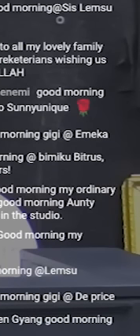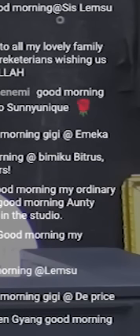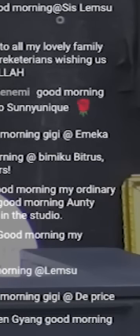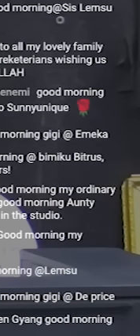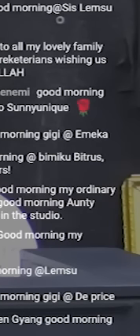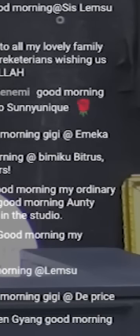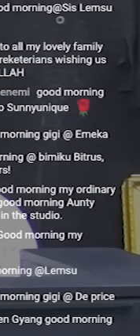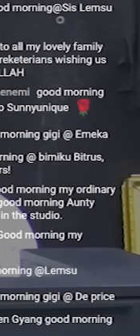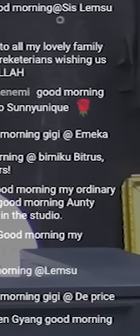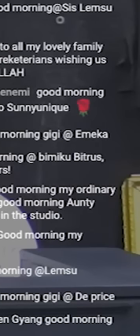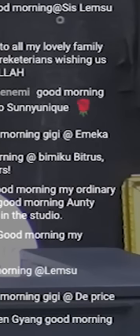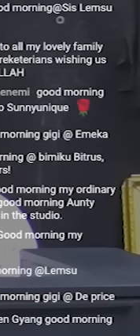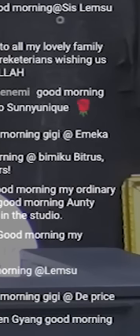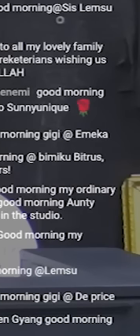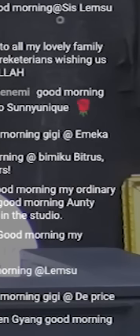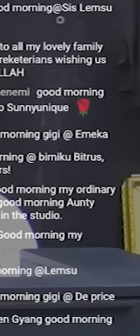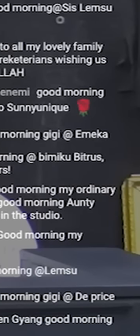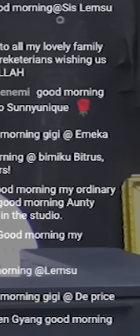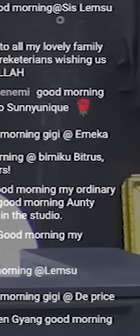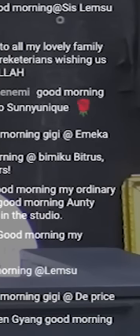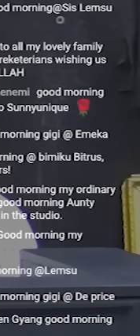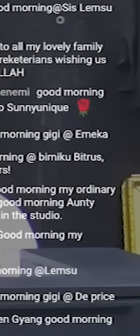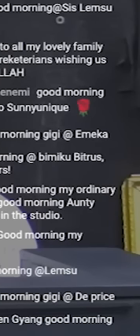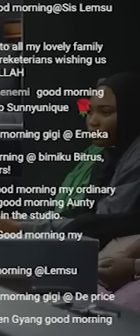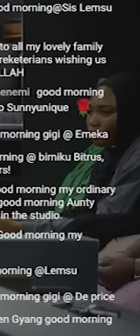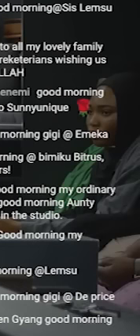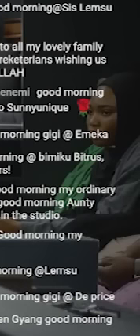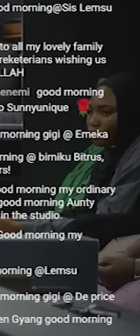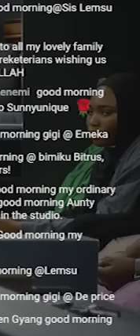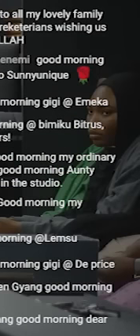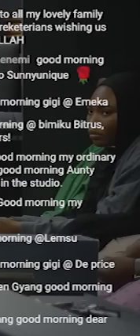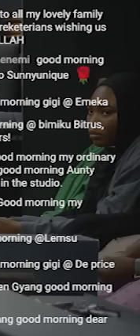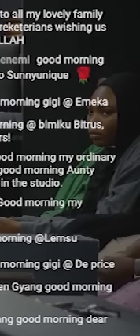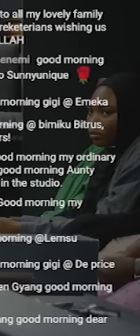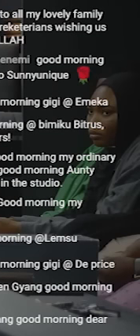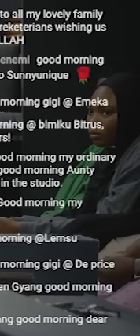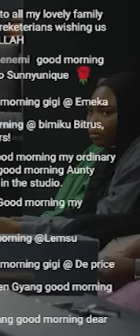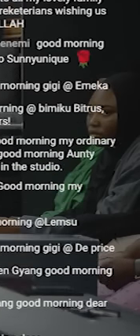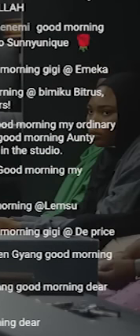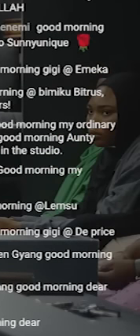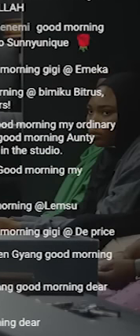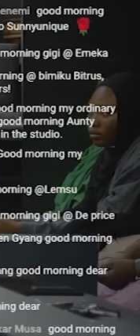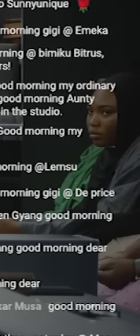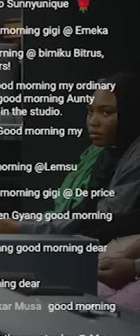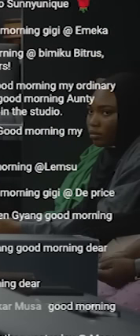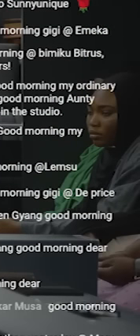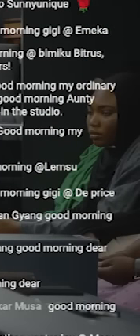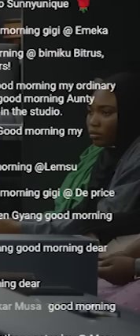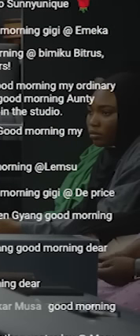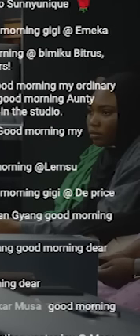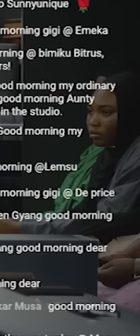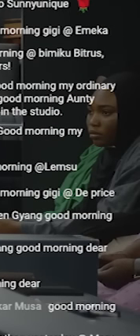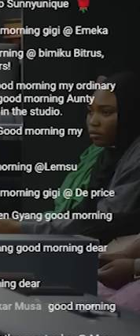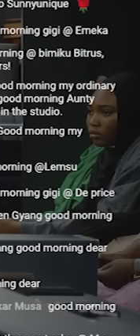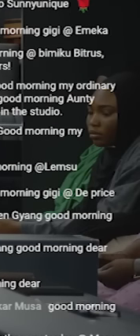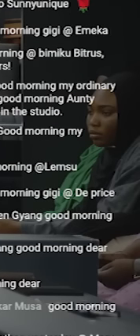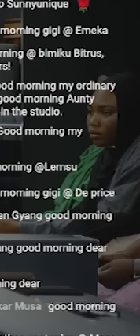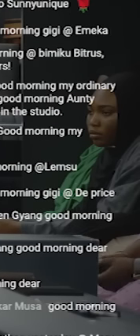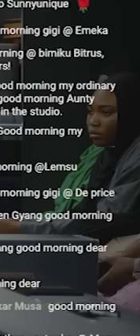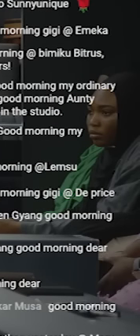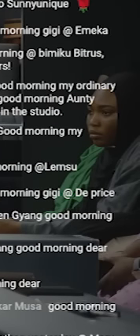eba and egusi for 1 year. Only. You no go eat any other thing. And you go